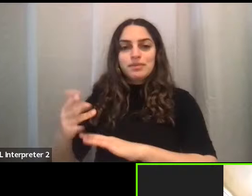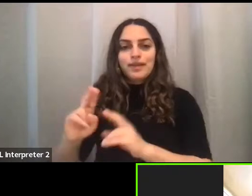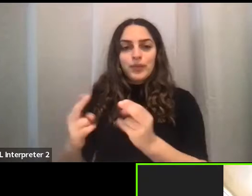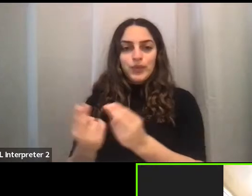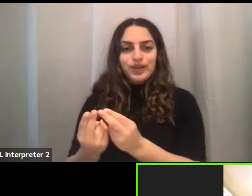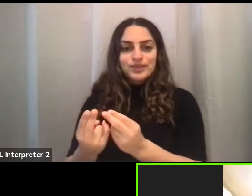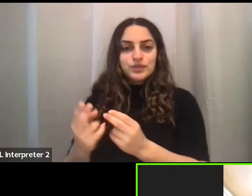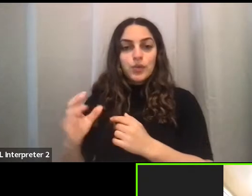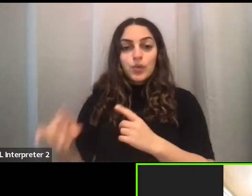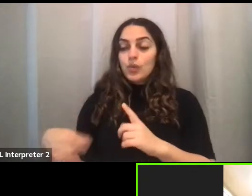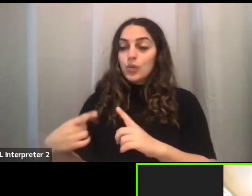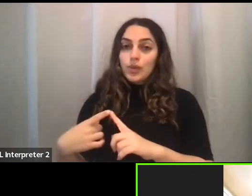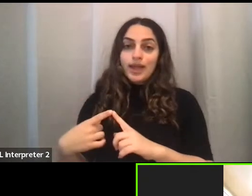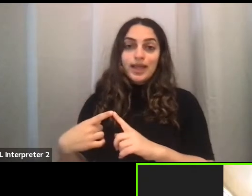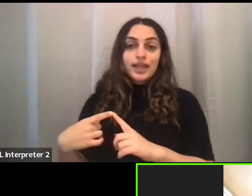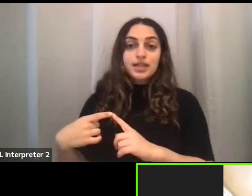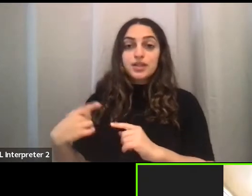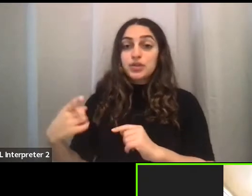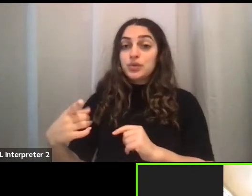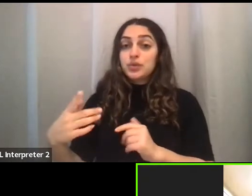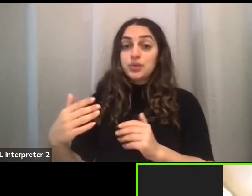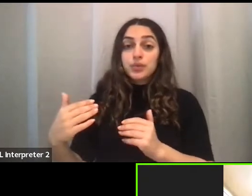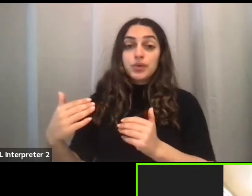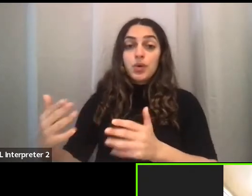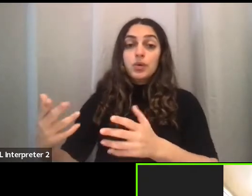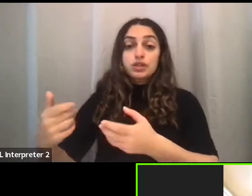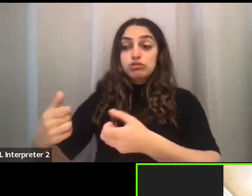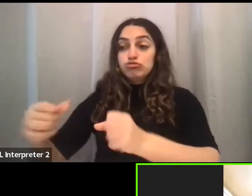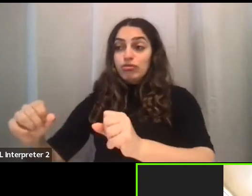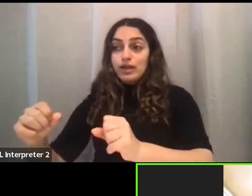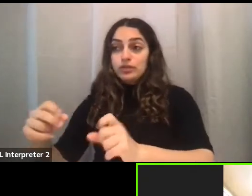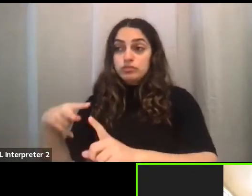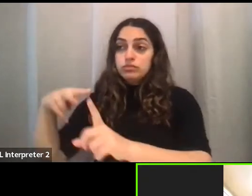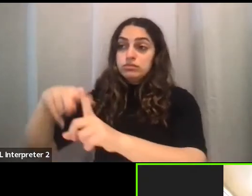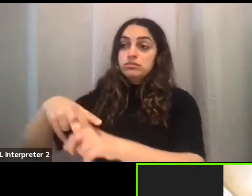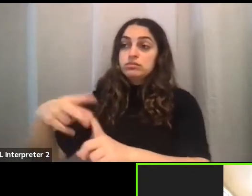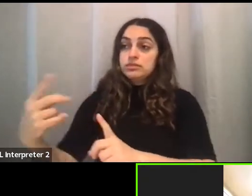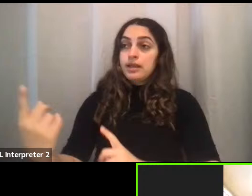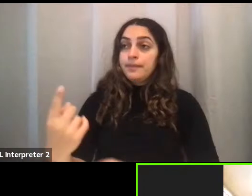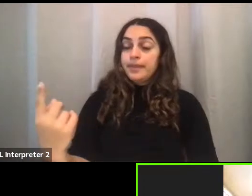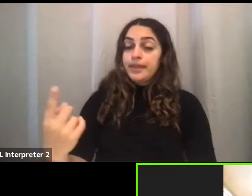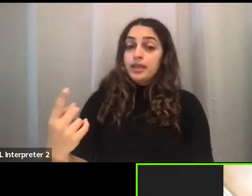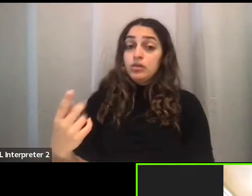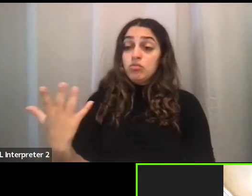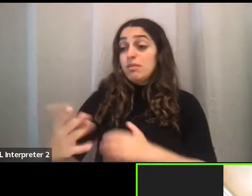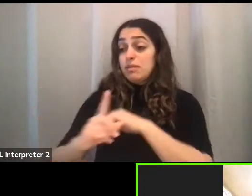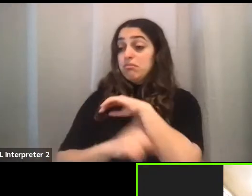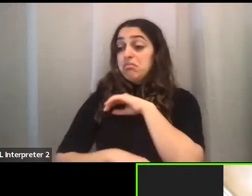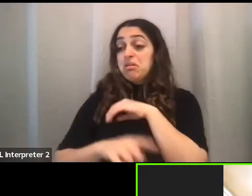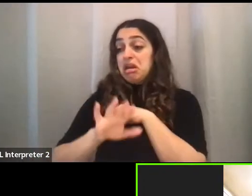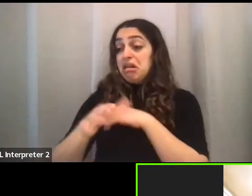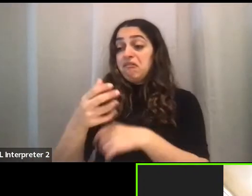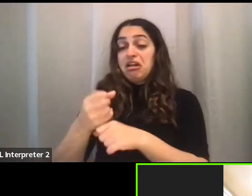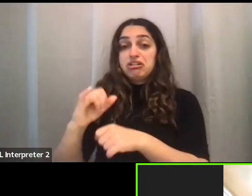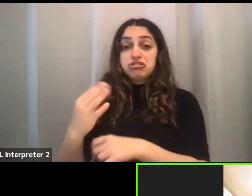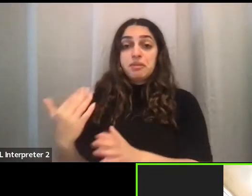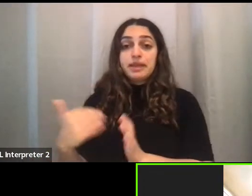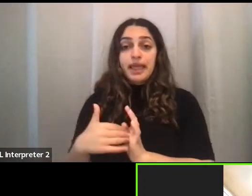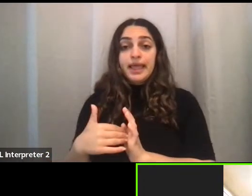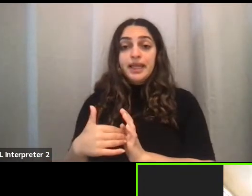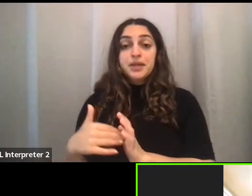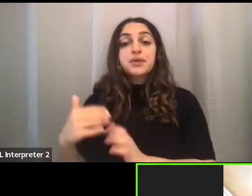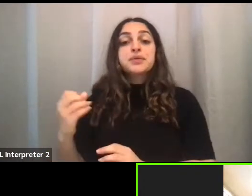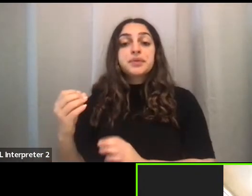the minute you go inside and try to make a grievance for something you might be penalized and that may never get a job again so it's